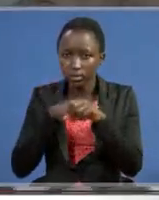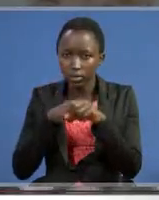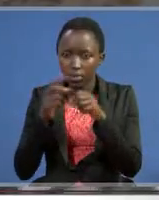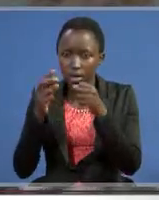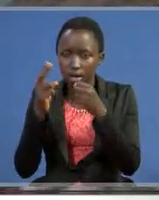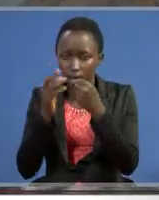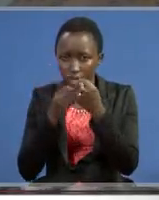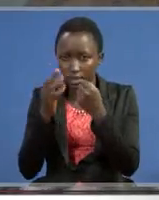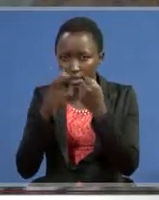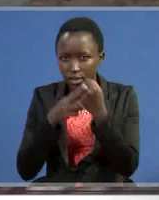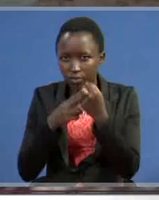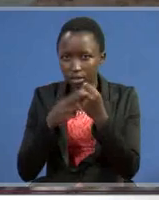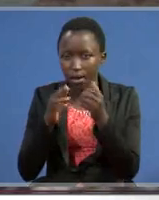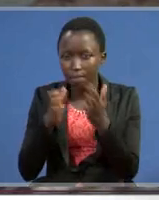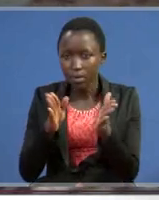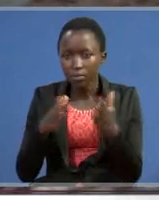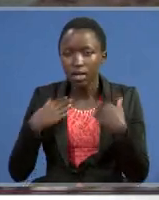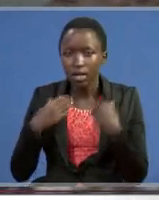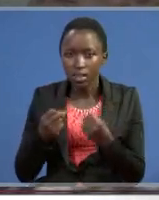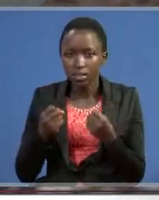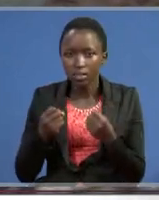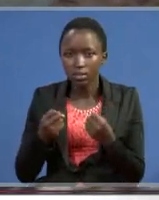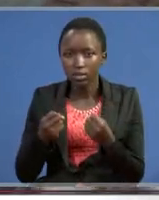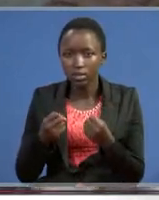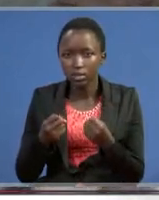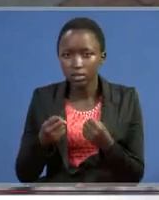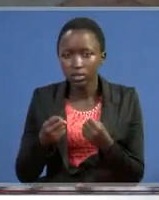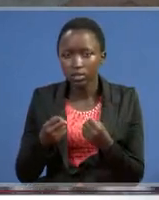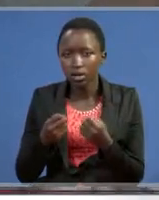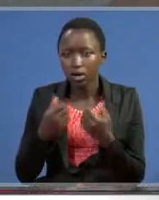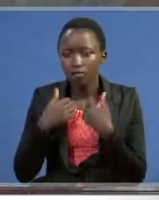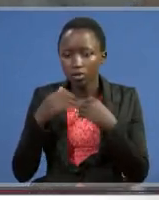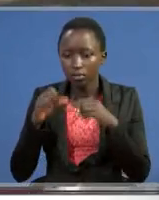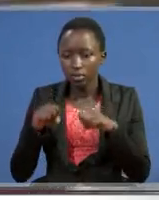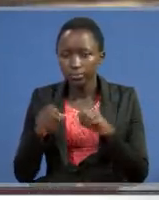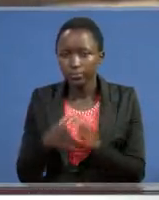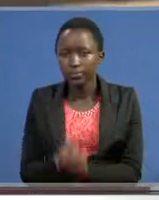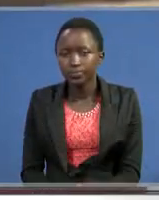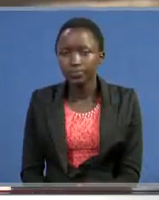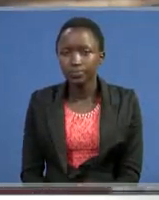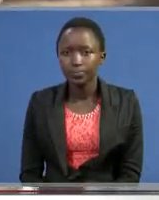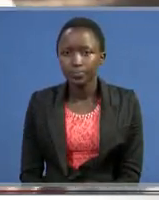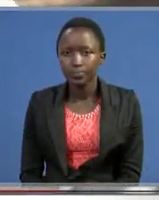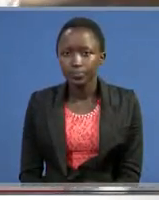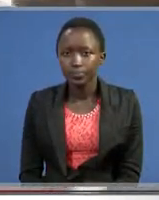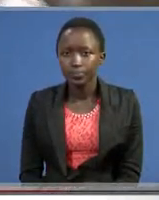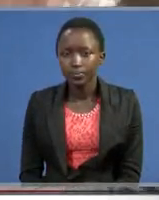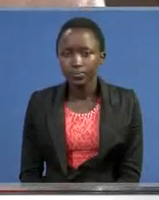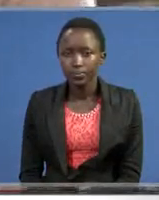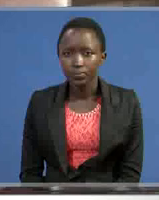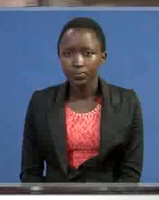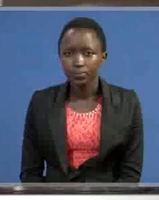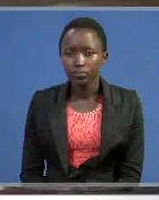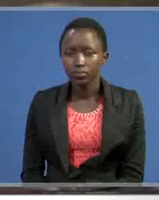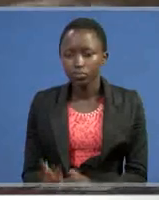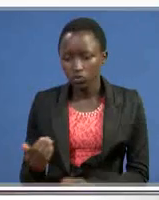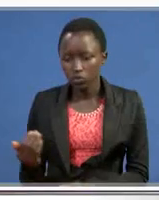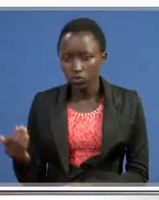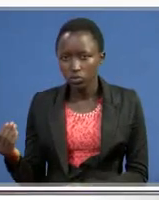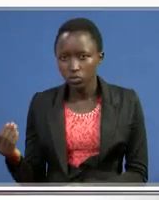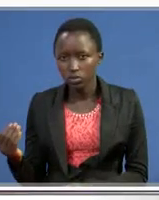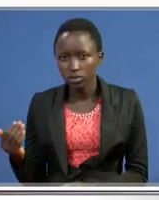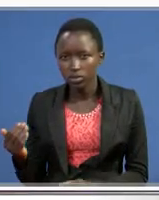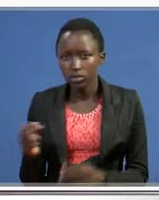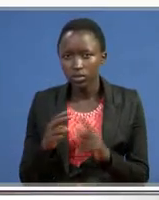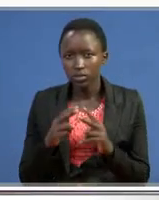seven percent of public health facilities have dead Gnostic capacity for children it is